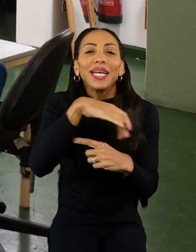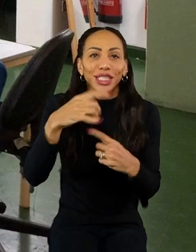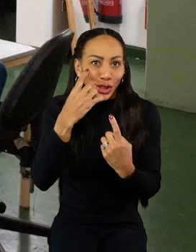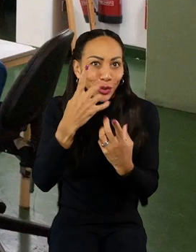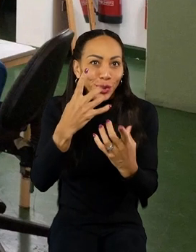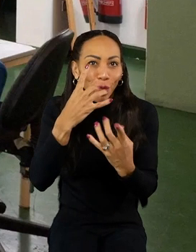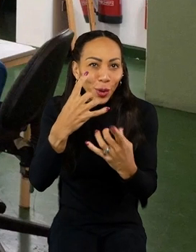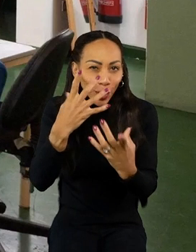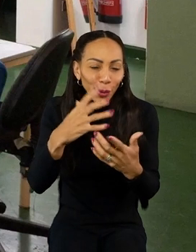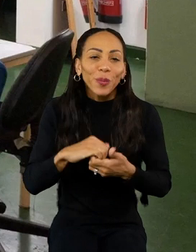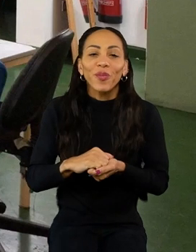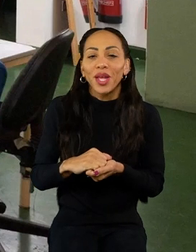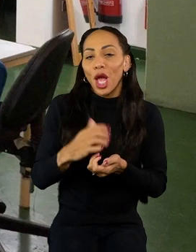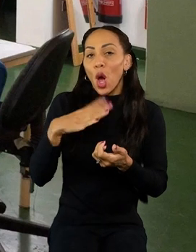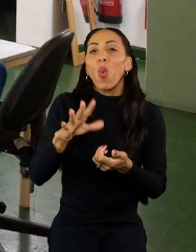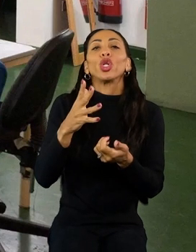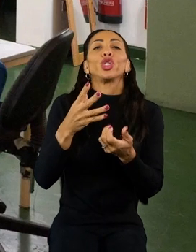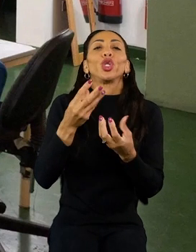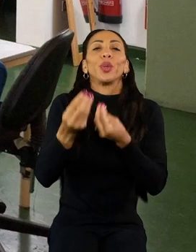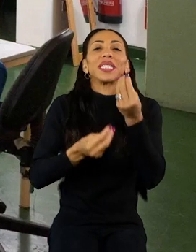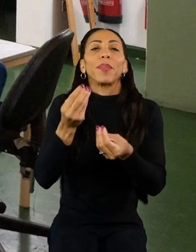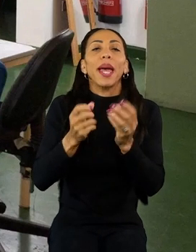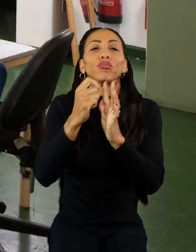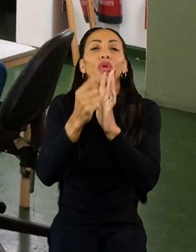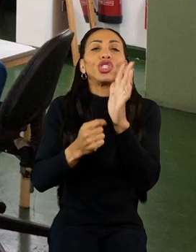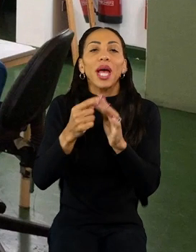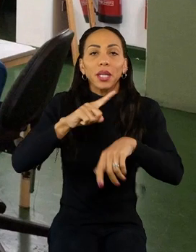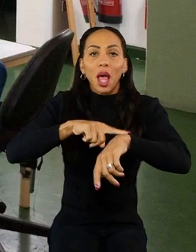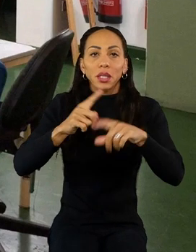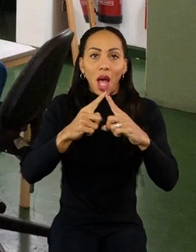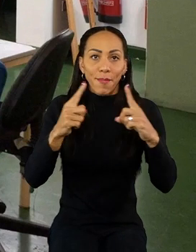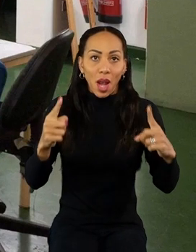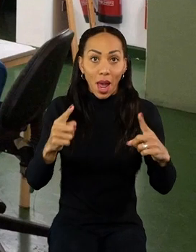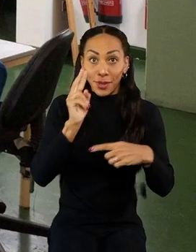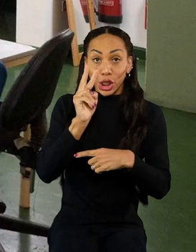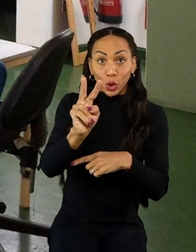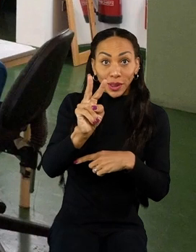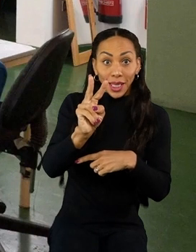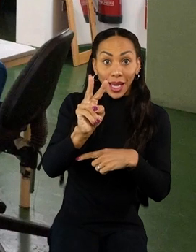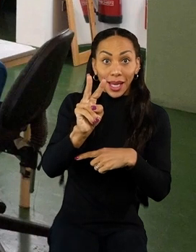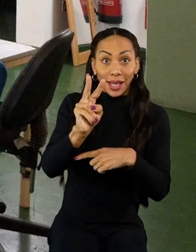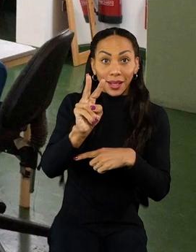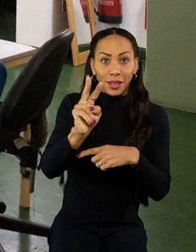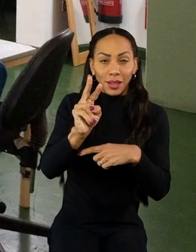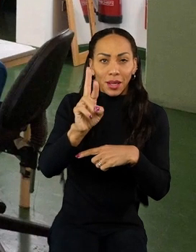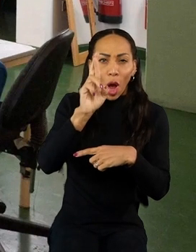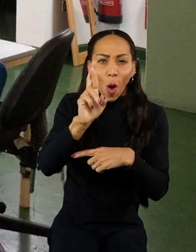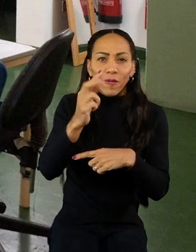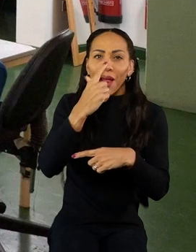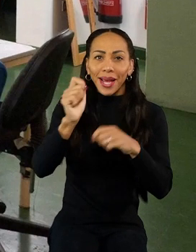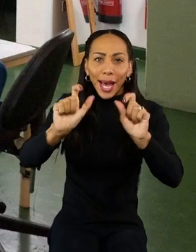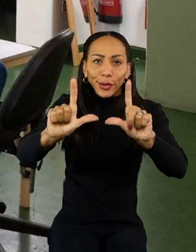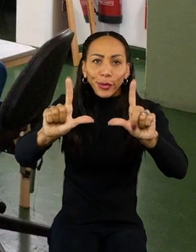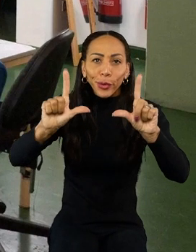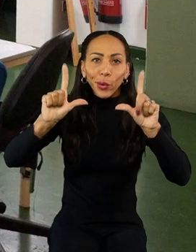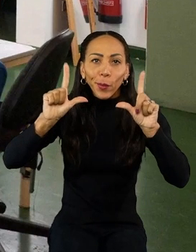shortly. But I wanted to just give you a little overview of the project timeline, first of all. If you can all see that, hopefully I